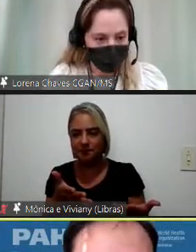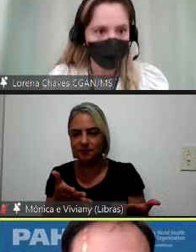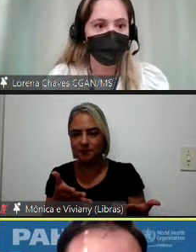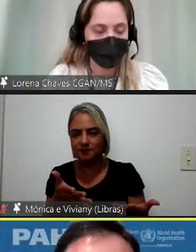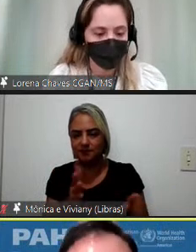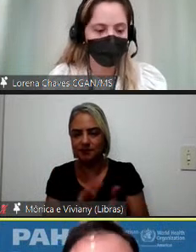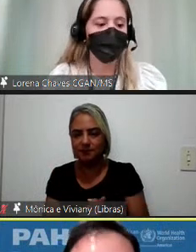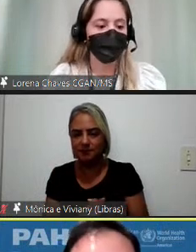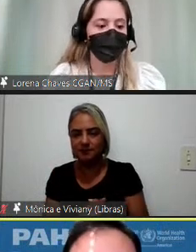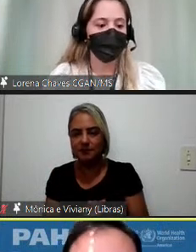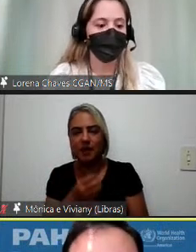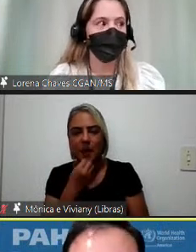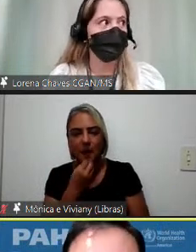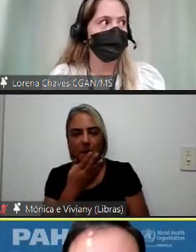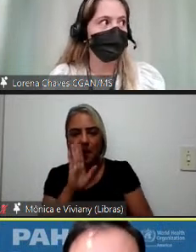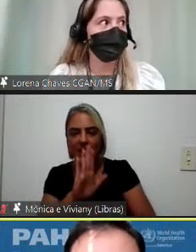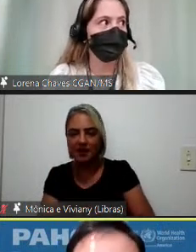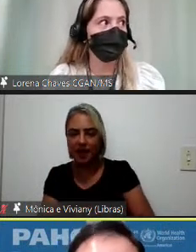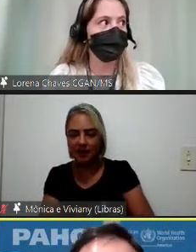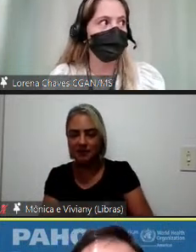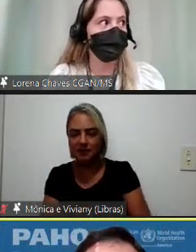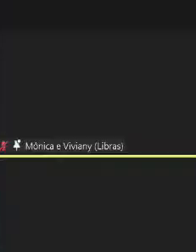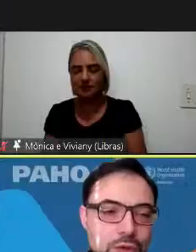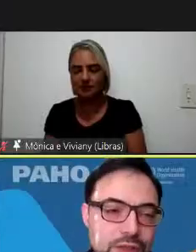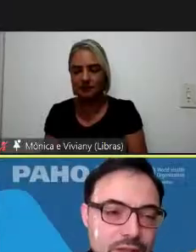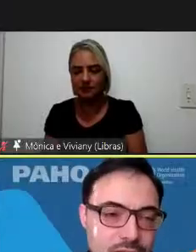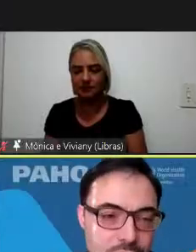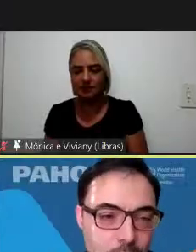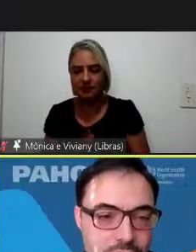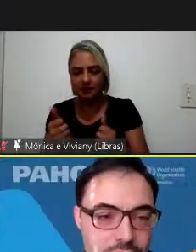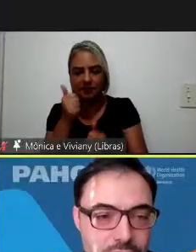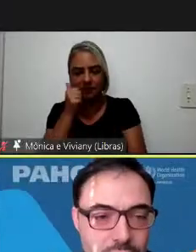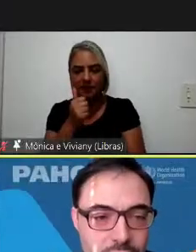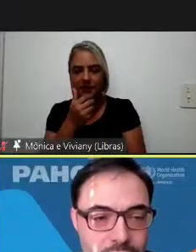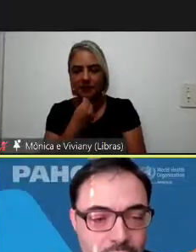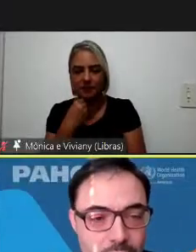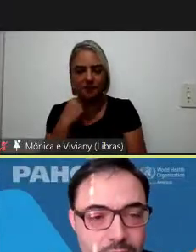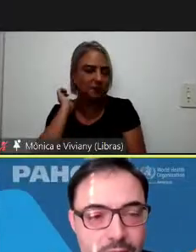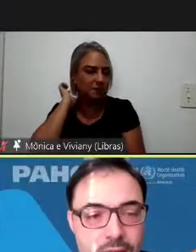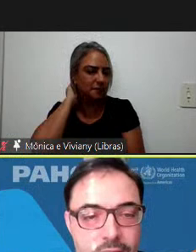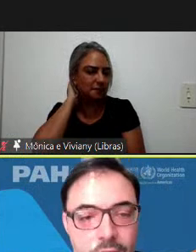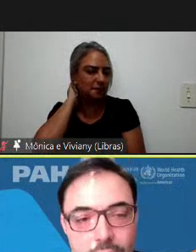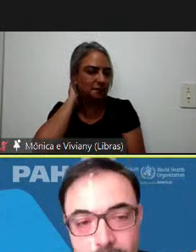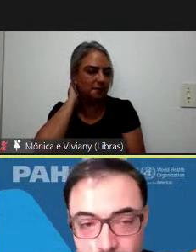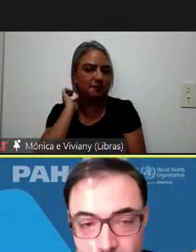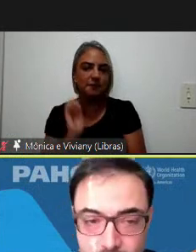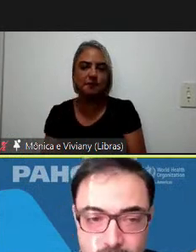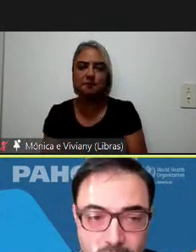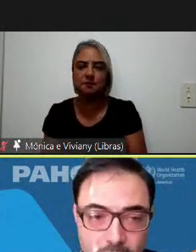Muy buenas tardes a todos y todas. Good afternoon to you all.